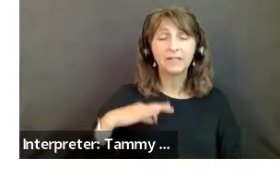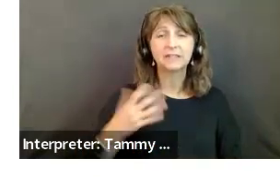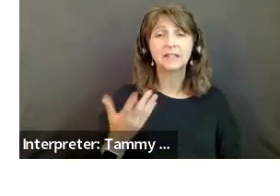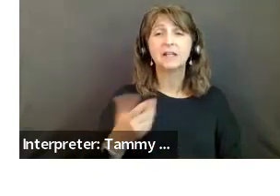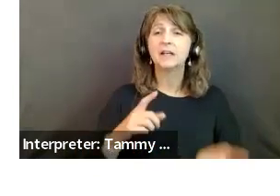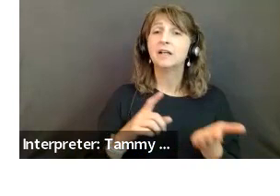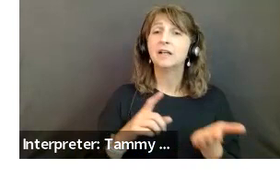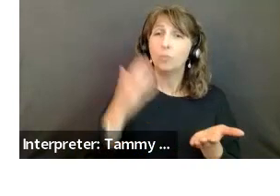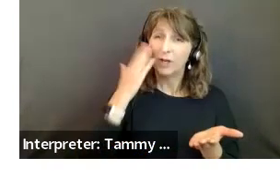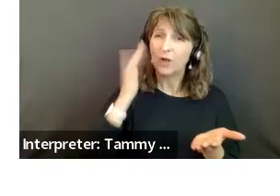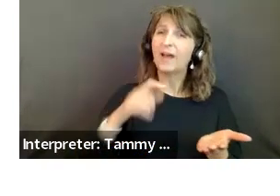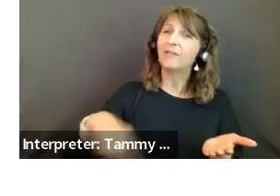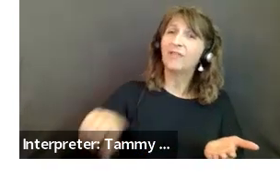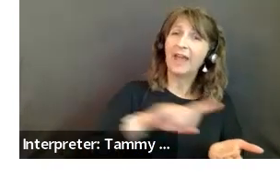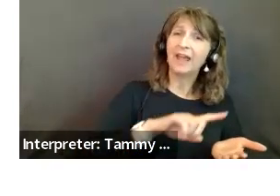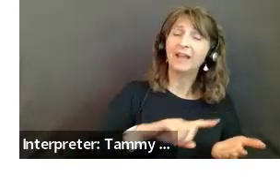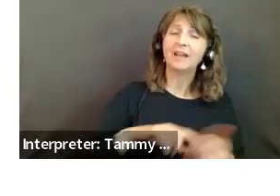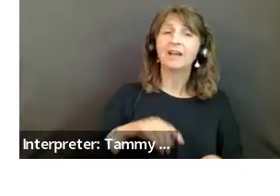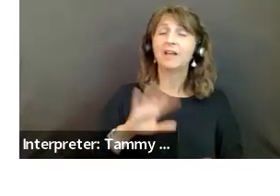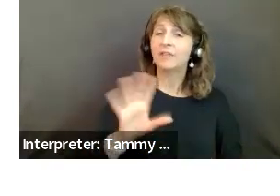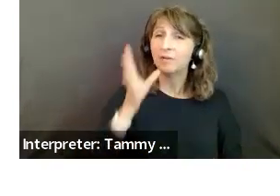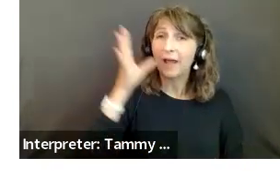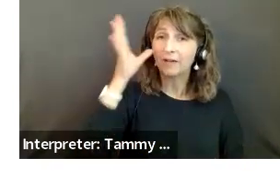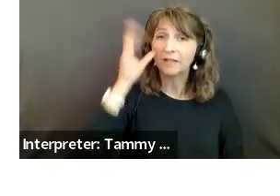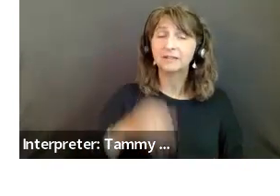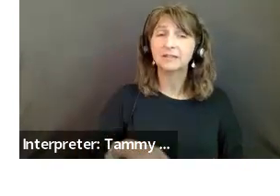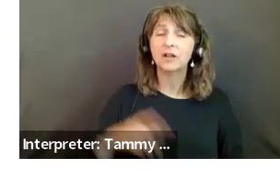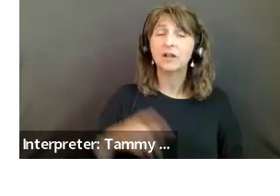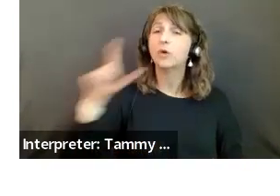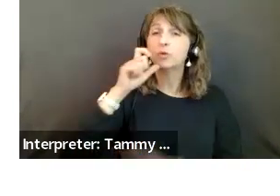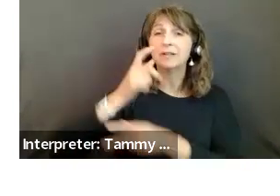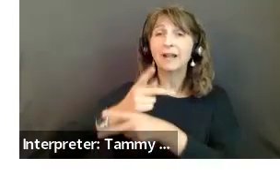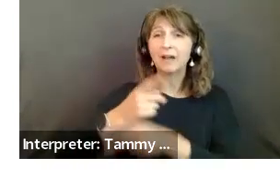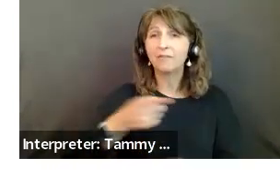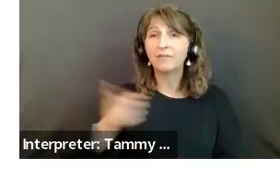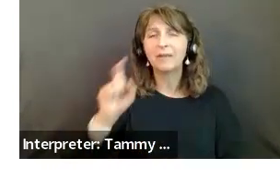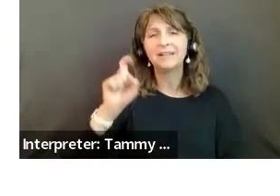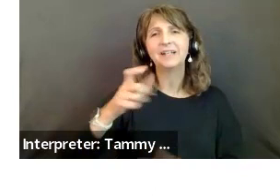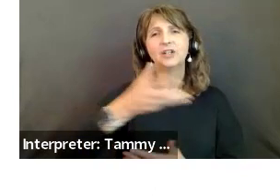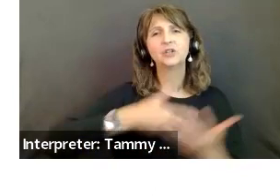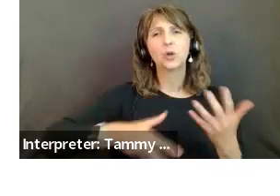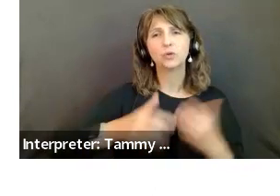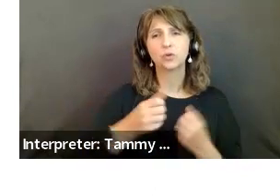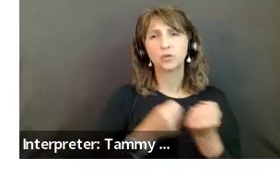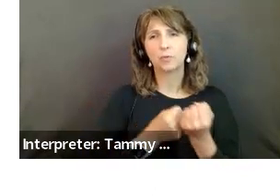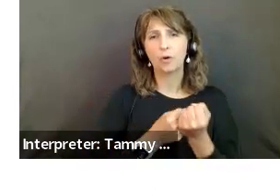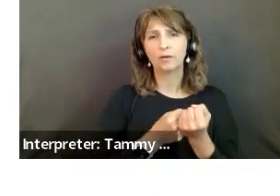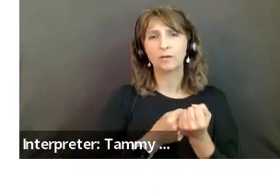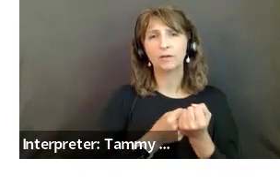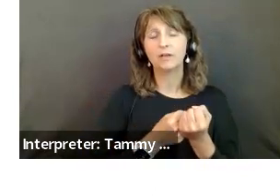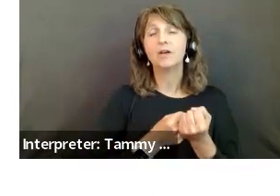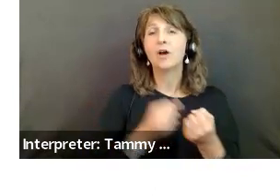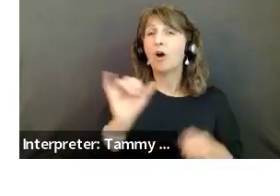they, as well as parents and caregivers, need social support. And then there's also an education part,